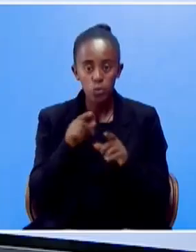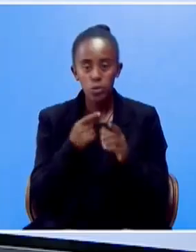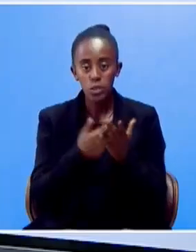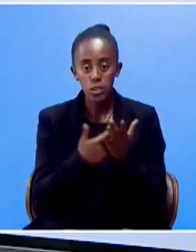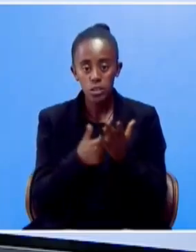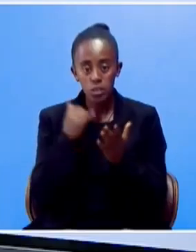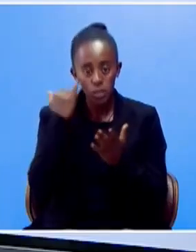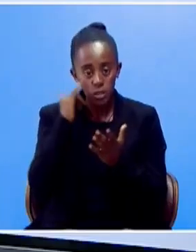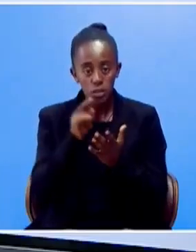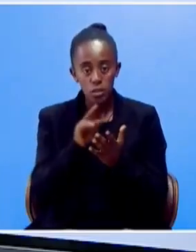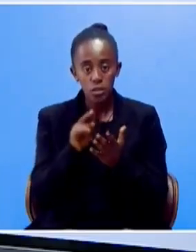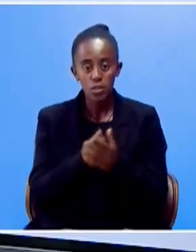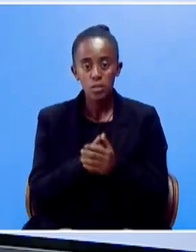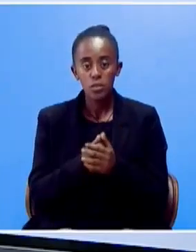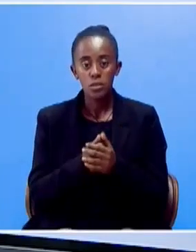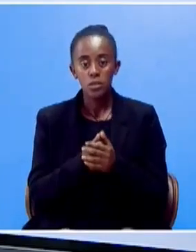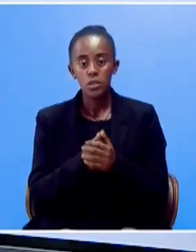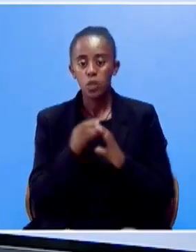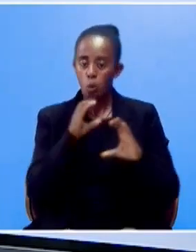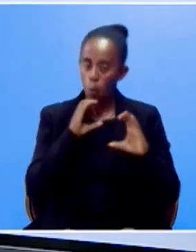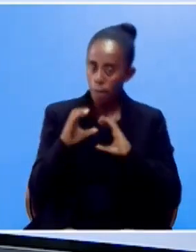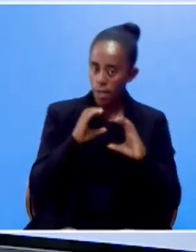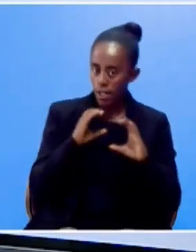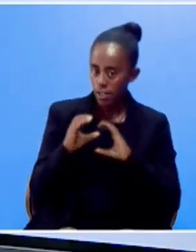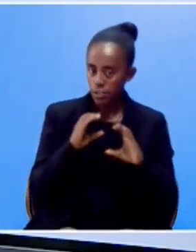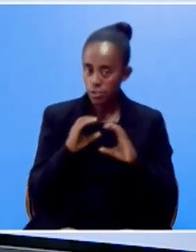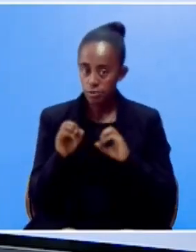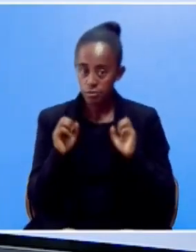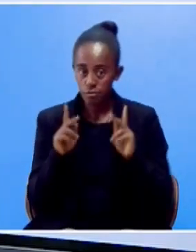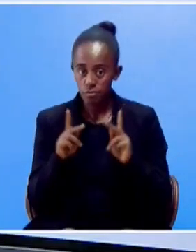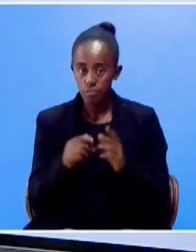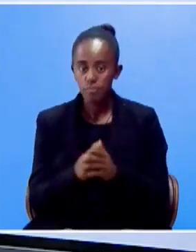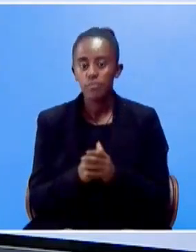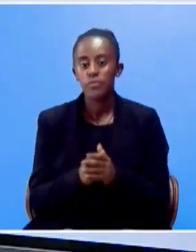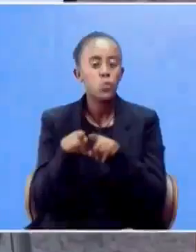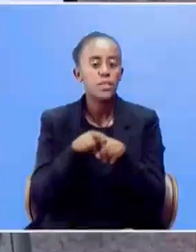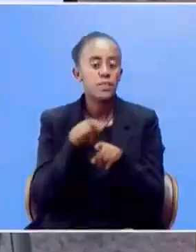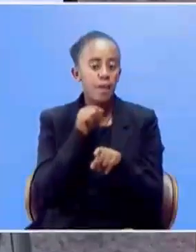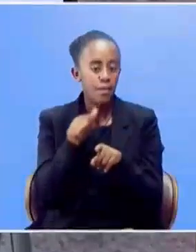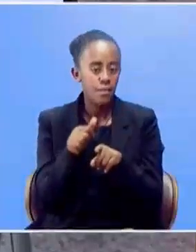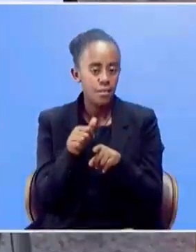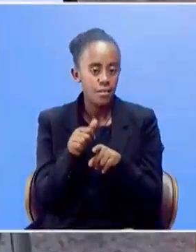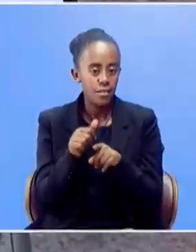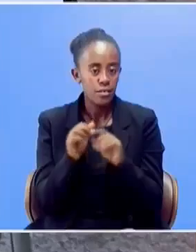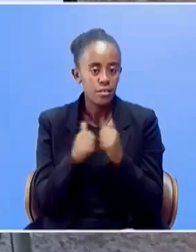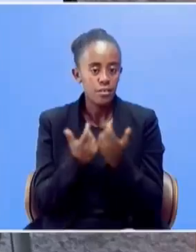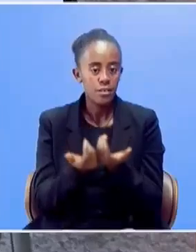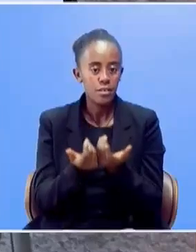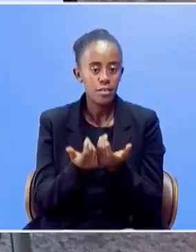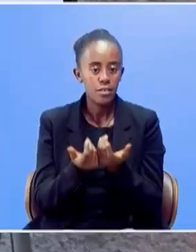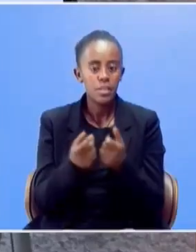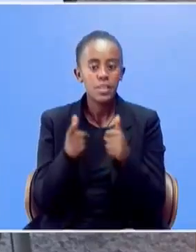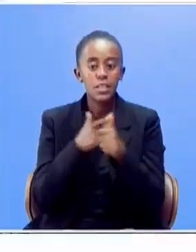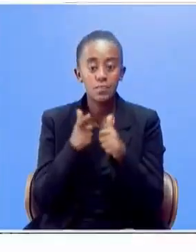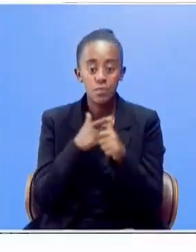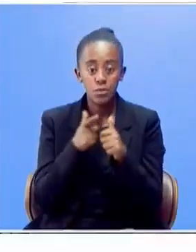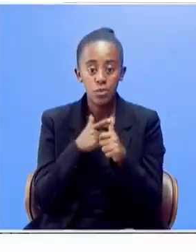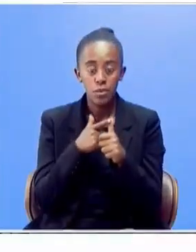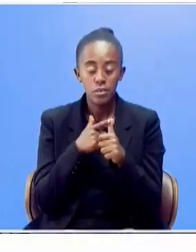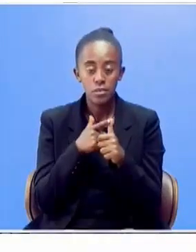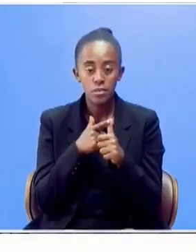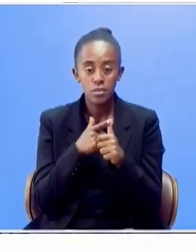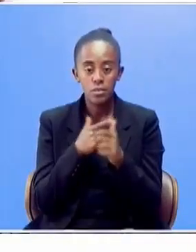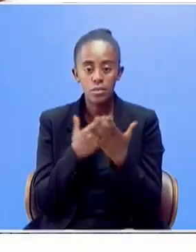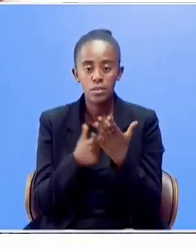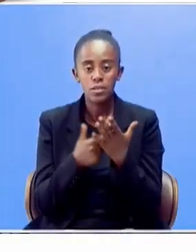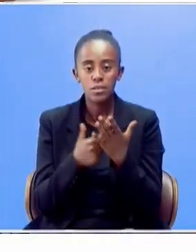issue is more into what? Communication, okay? All right. Okay, how is that? Let's say the first one. This is